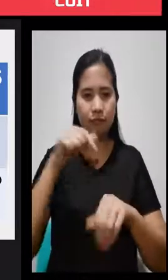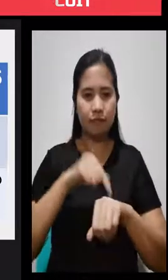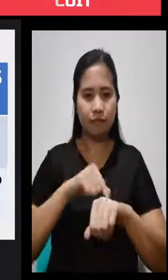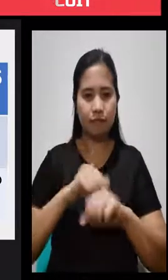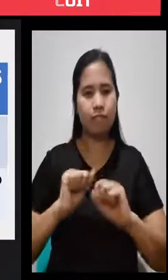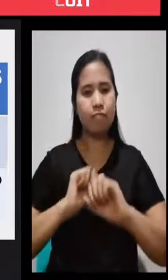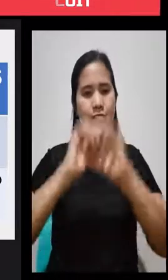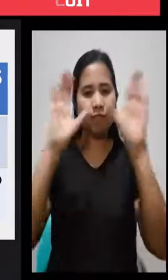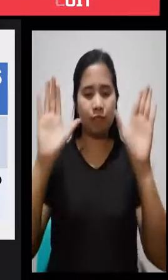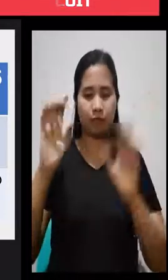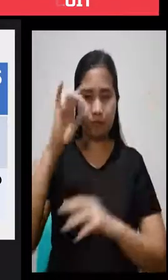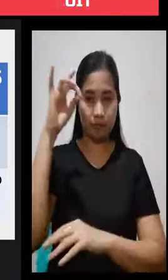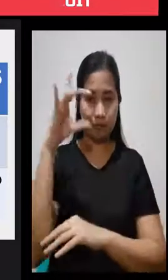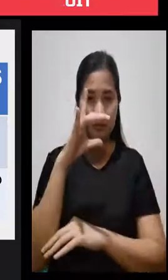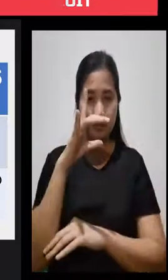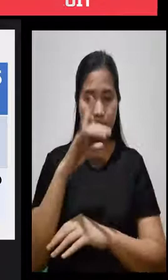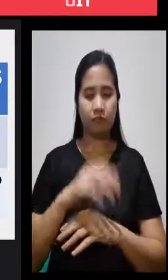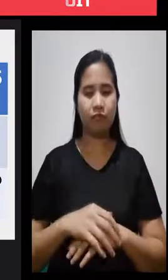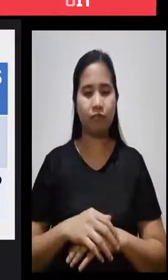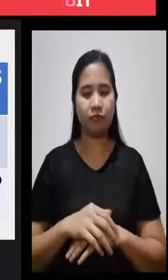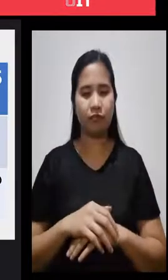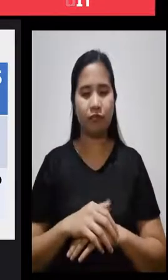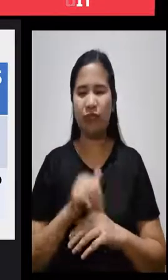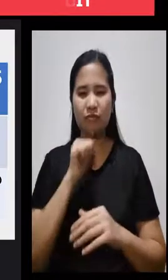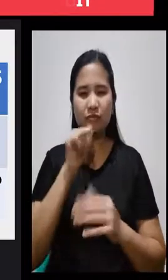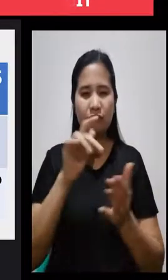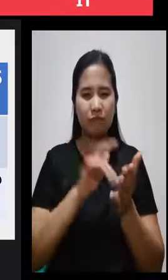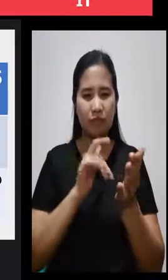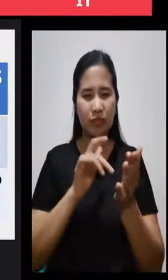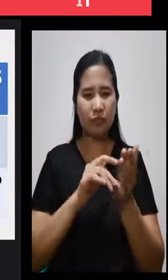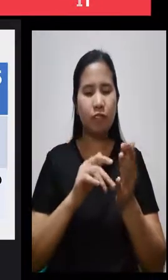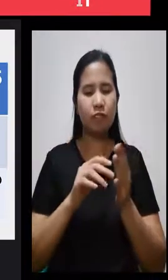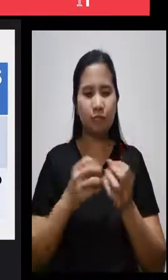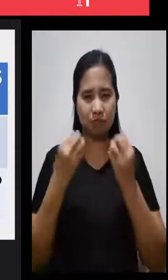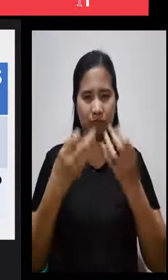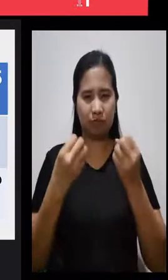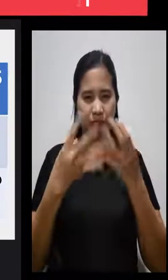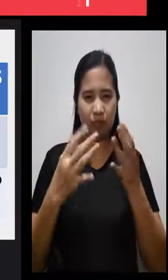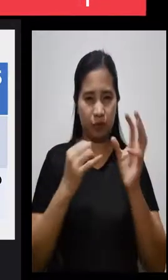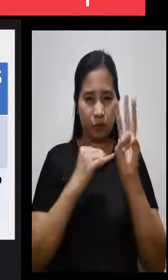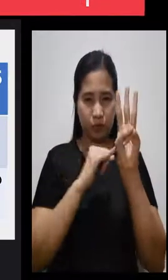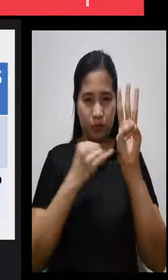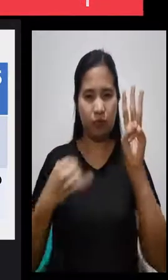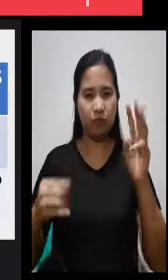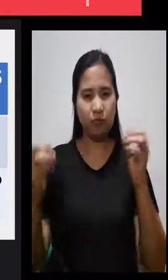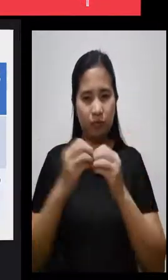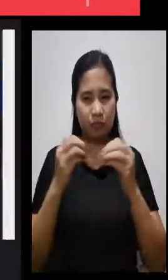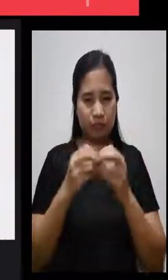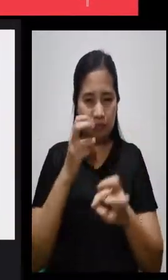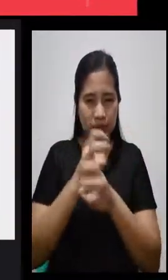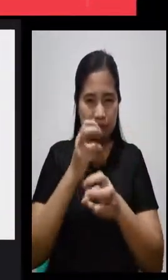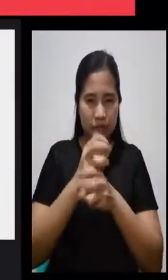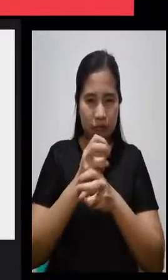brighter light. The disadvantages, lots of wire, more difficult to set up.